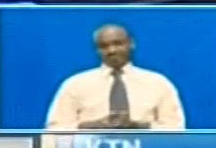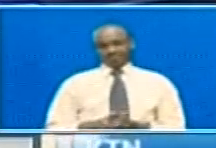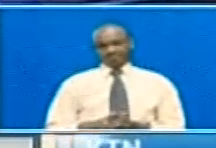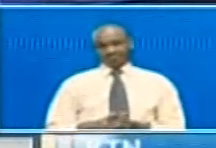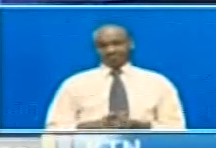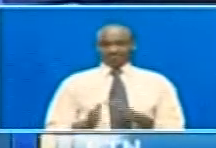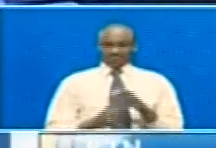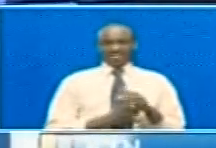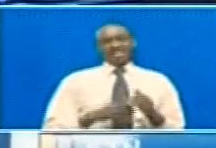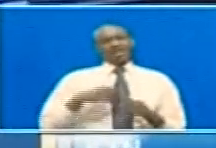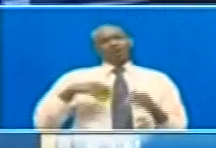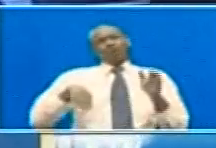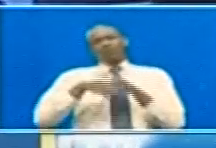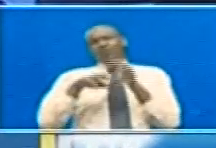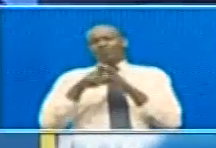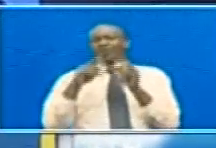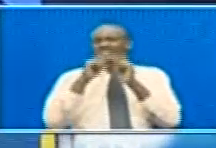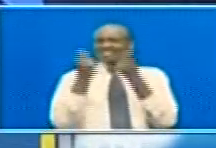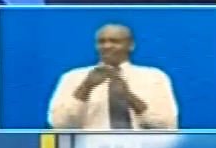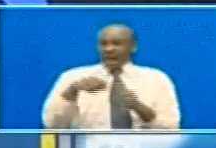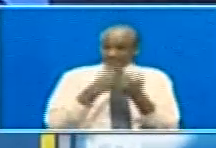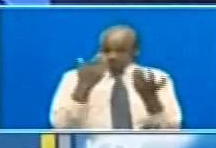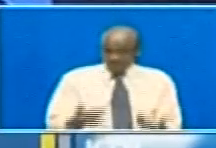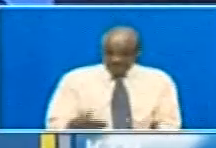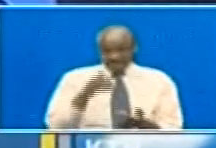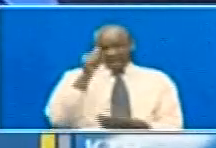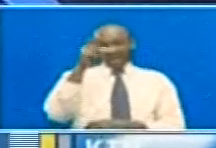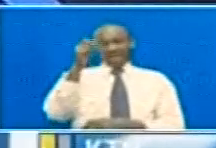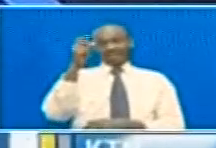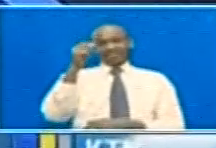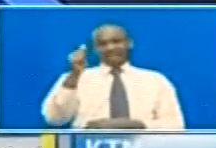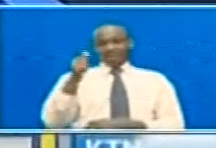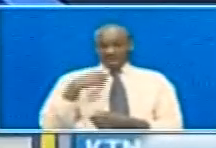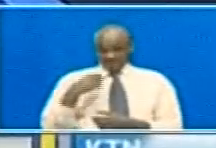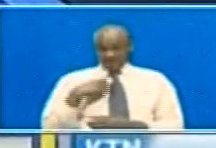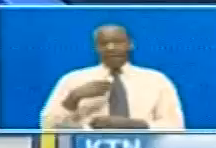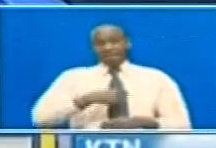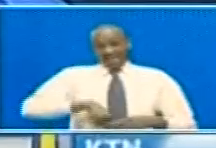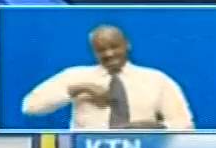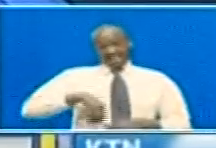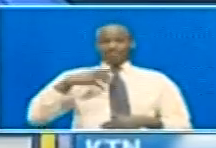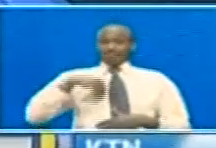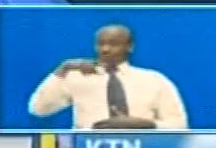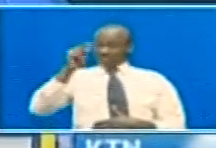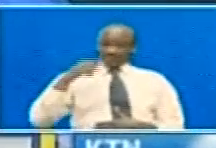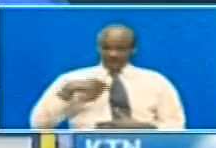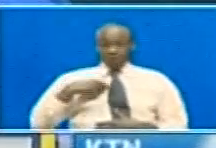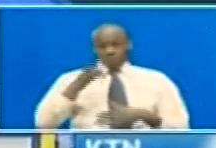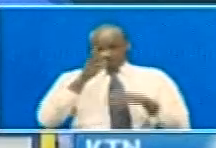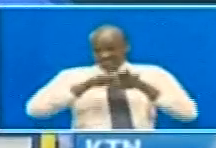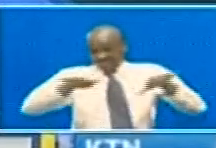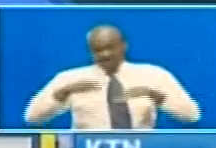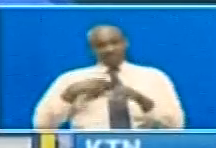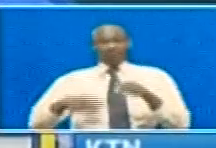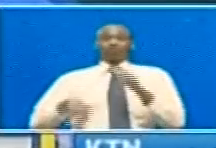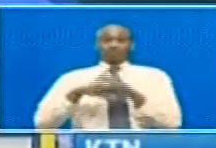With the only football team in yesteryear's Alaska no longer in existence, Malindi football lovers are embracing beach football. Different